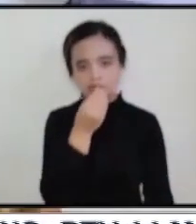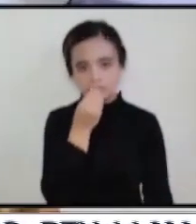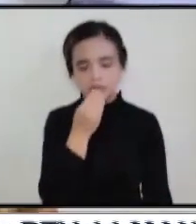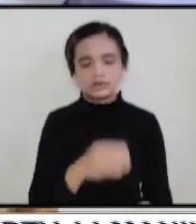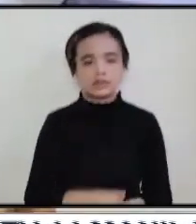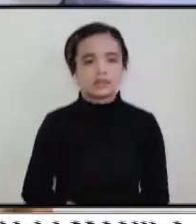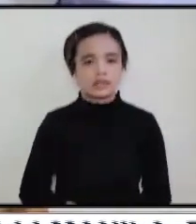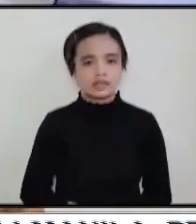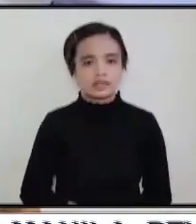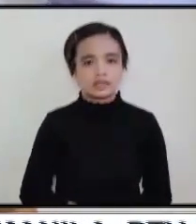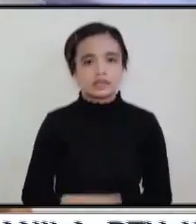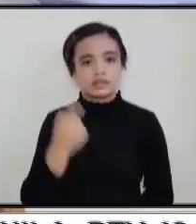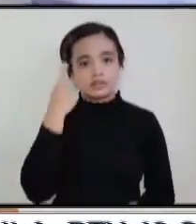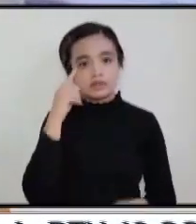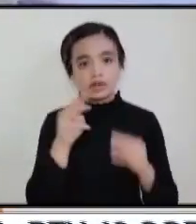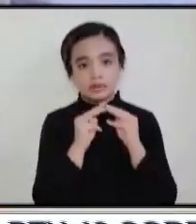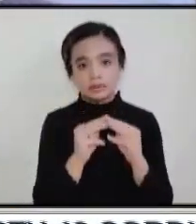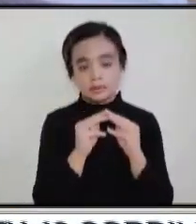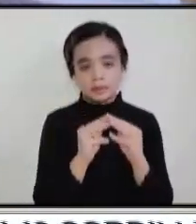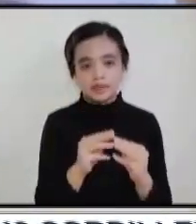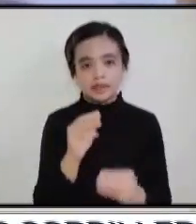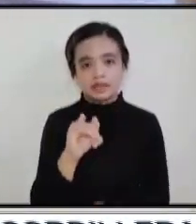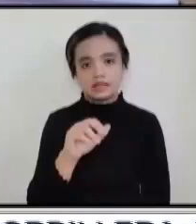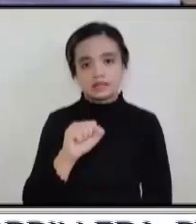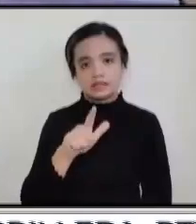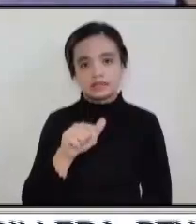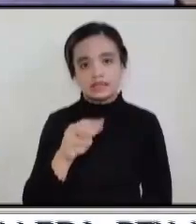misconceptions Council of the Philippines